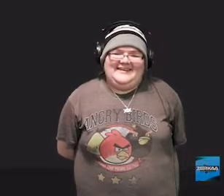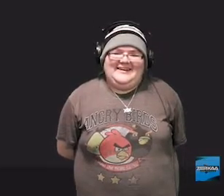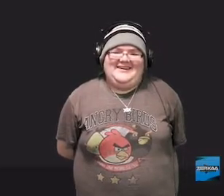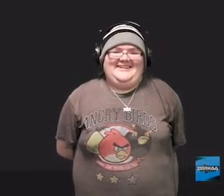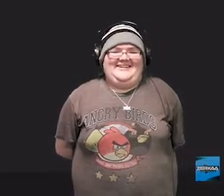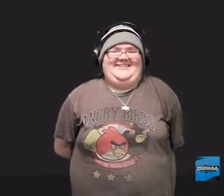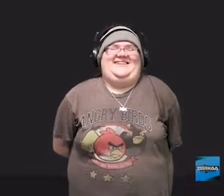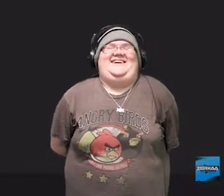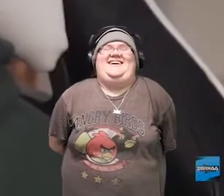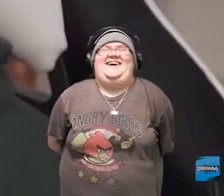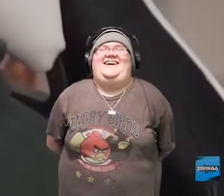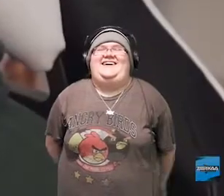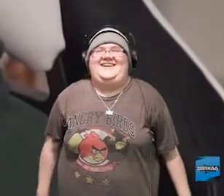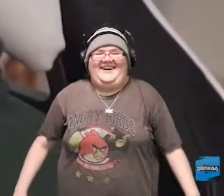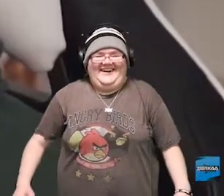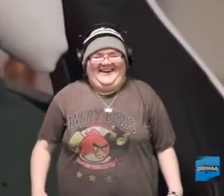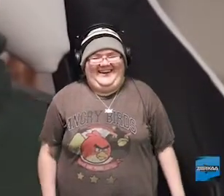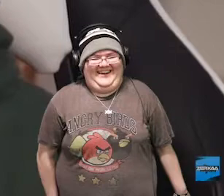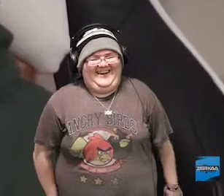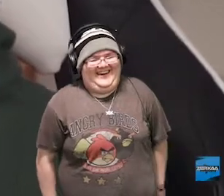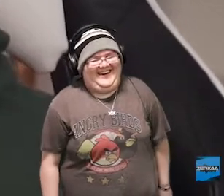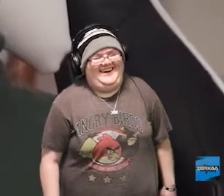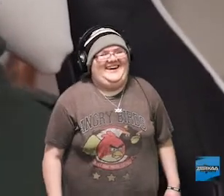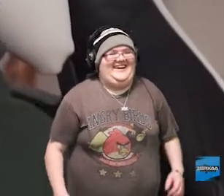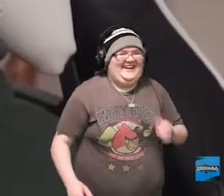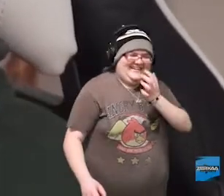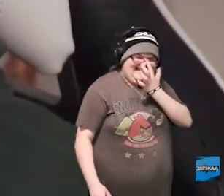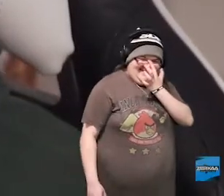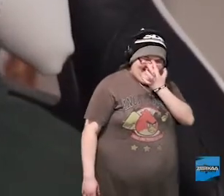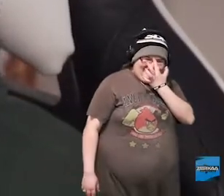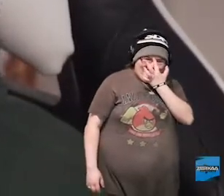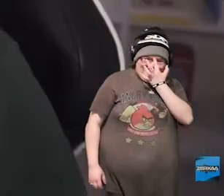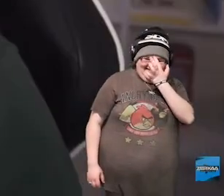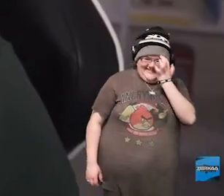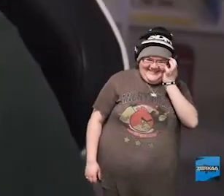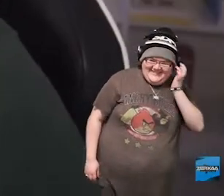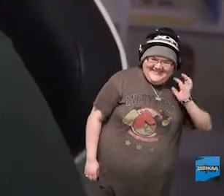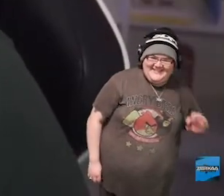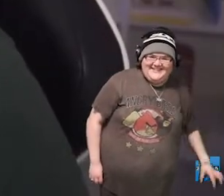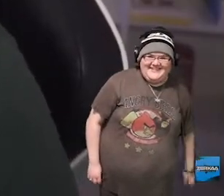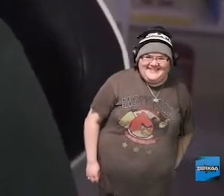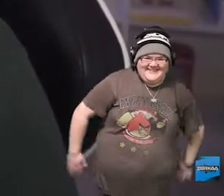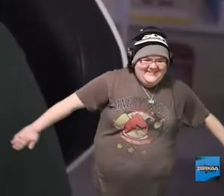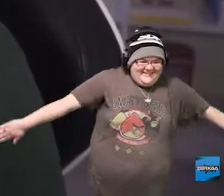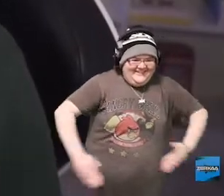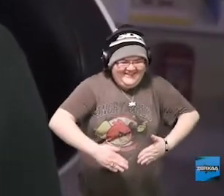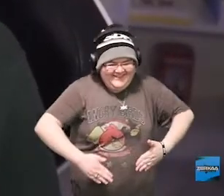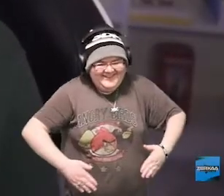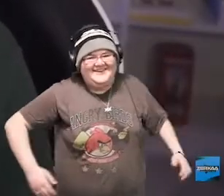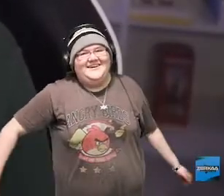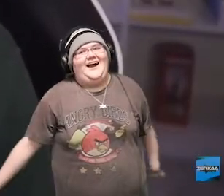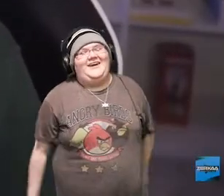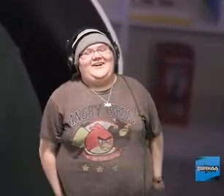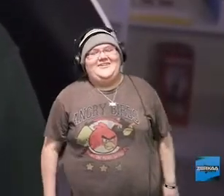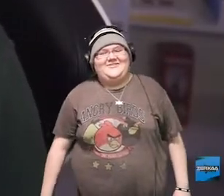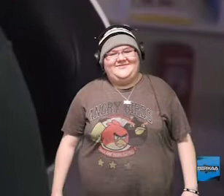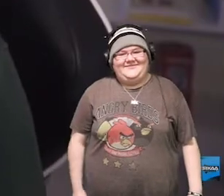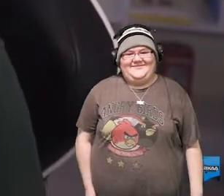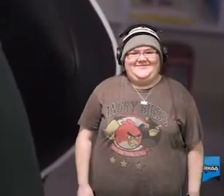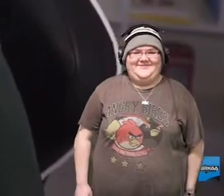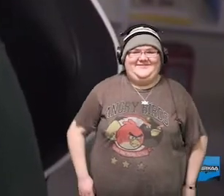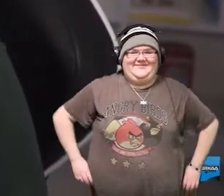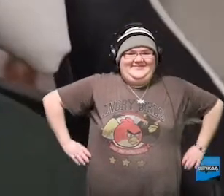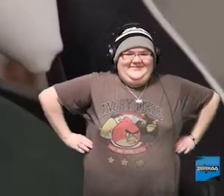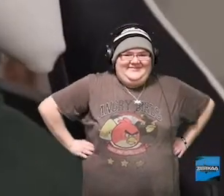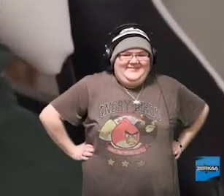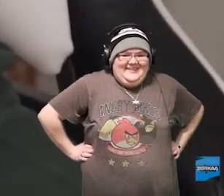his actual first phone was. No, it wasn't. JJ and Simon the same age as me. All right, this is what's happening. Simon is the same age as me. I know. He's only